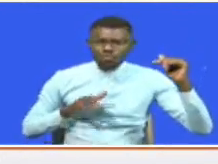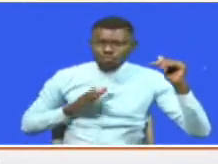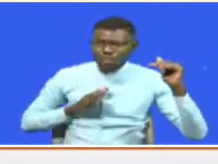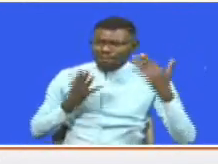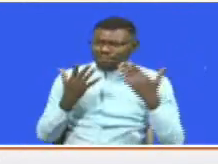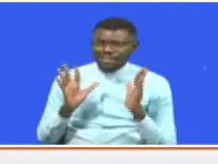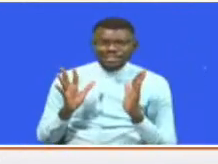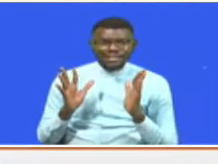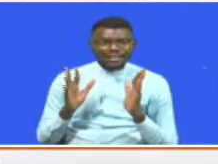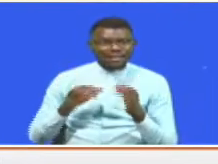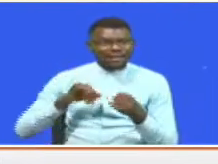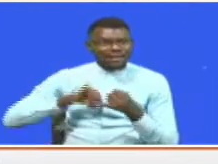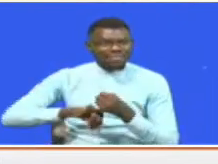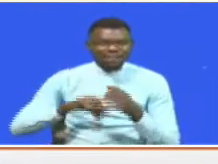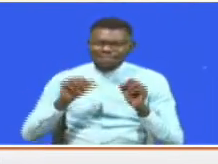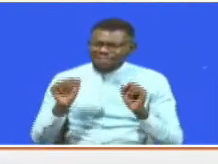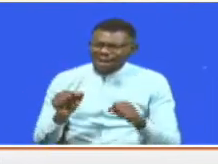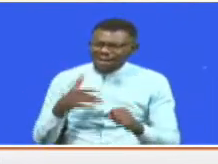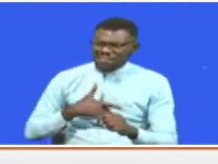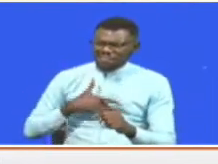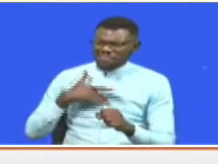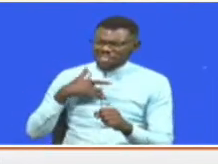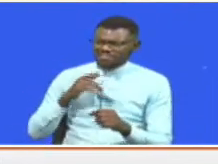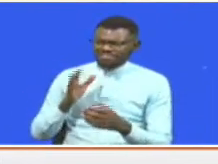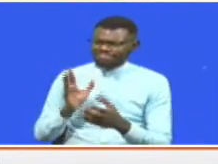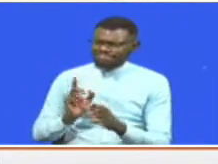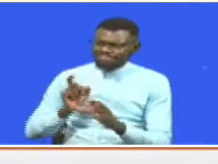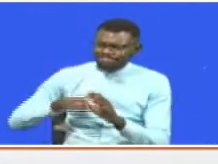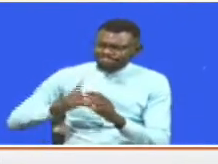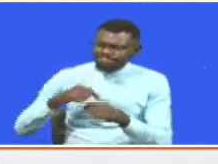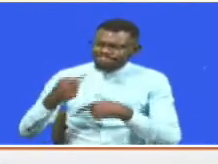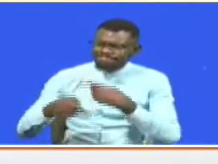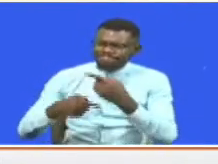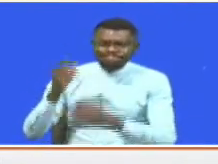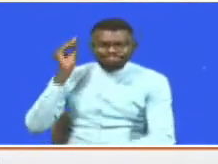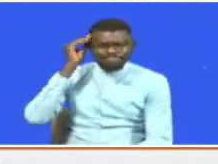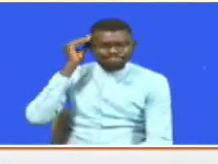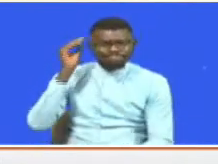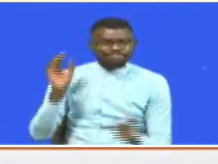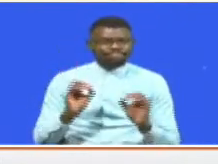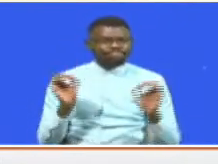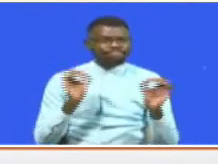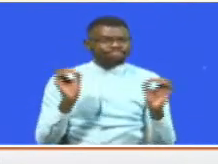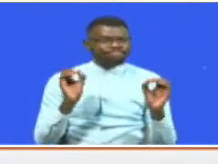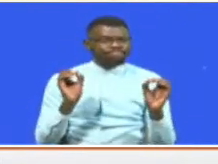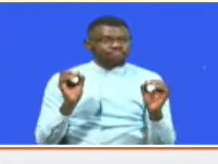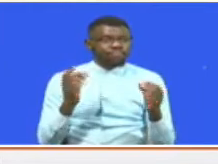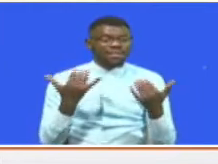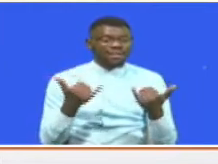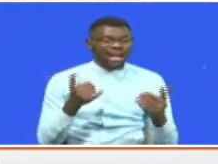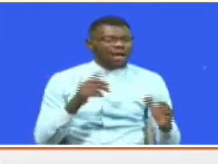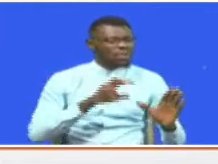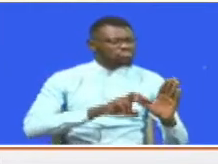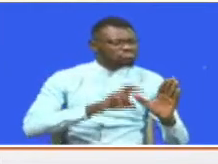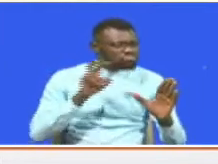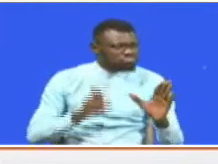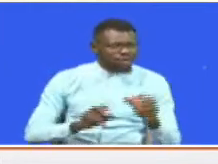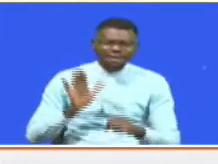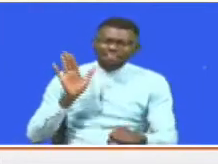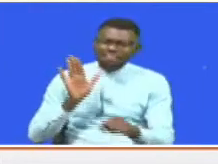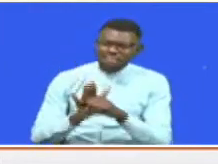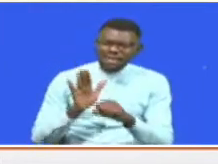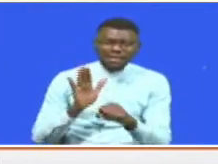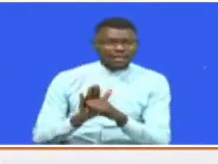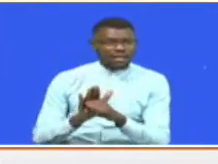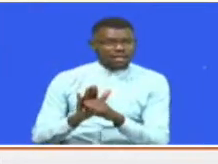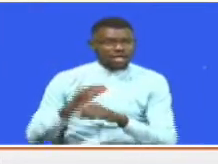kaolewa, sasa hata haoni haja ya kuendelea na elimu. Sasa tunapata dropouts wengi